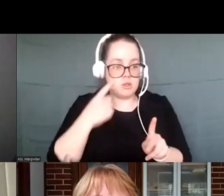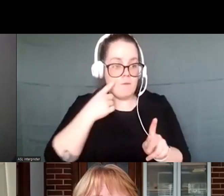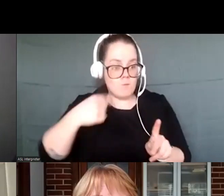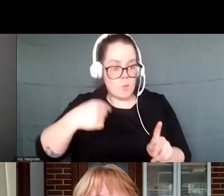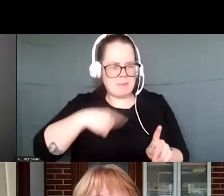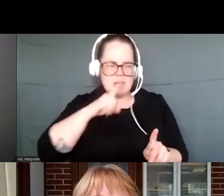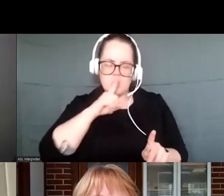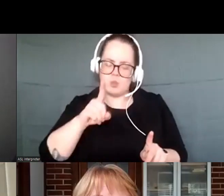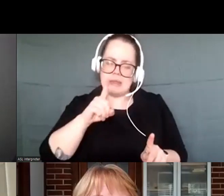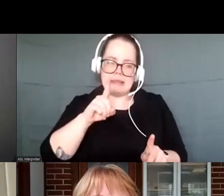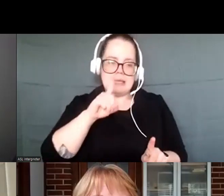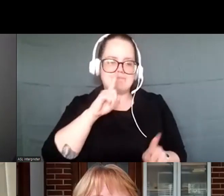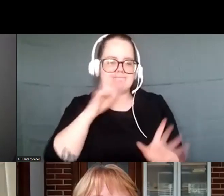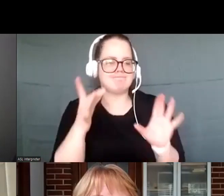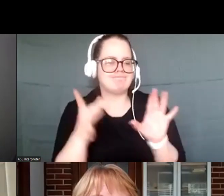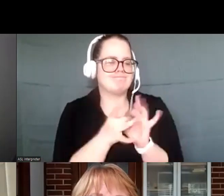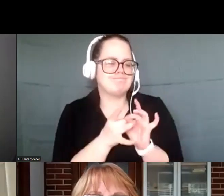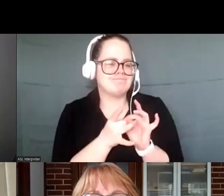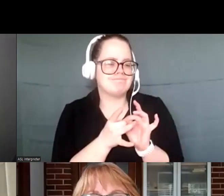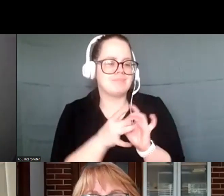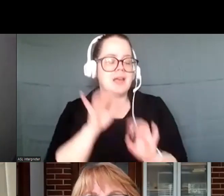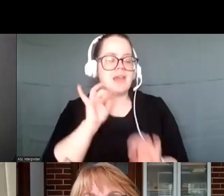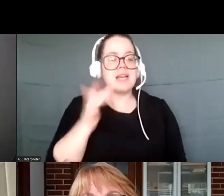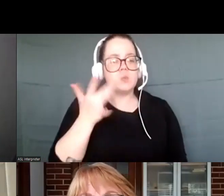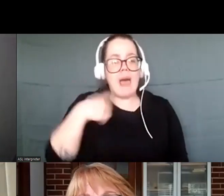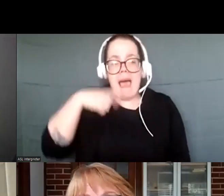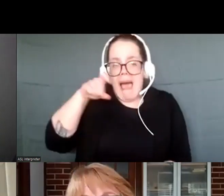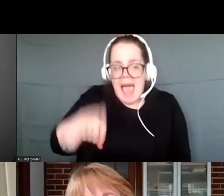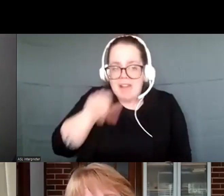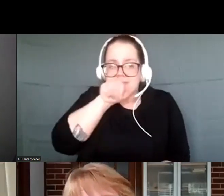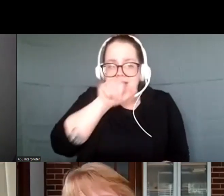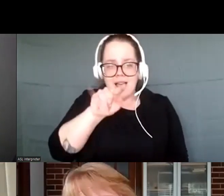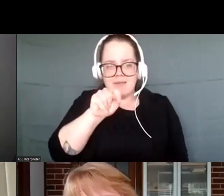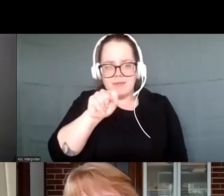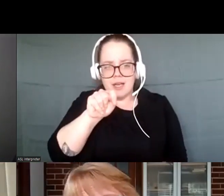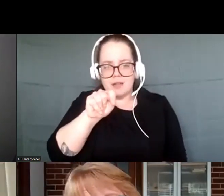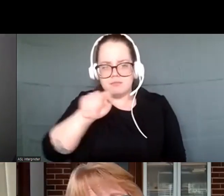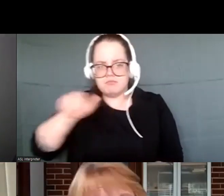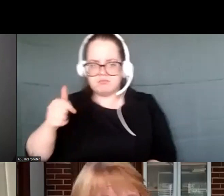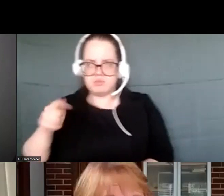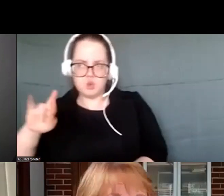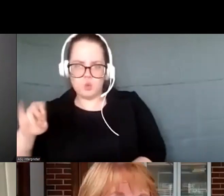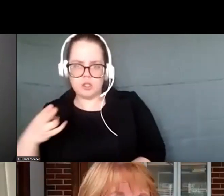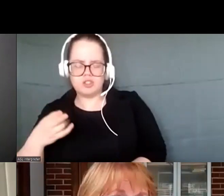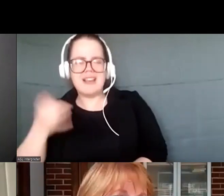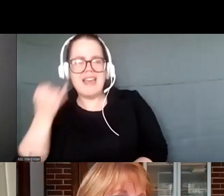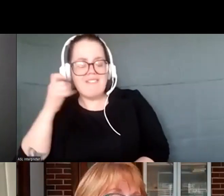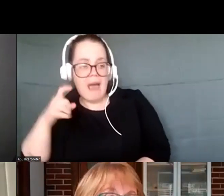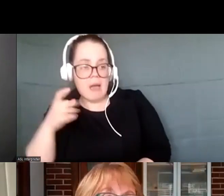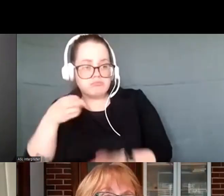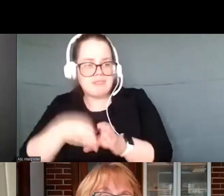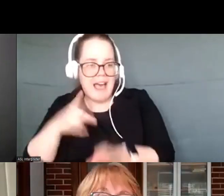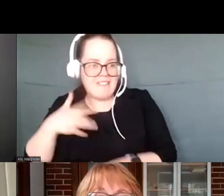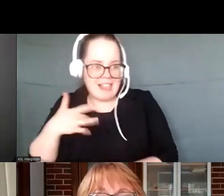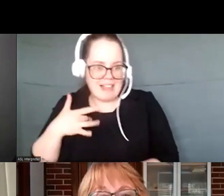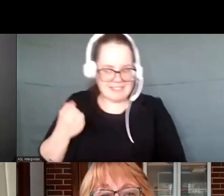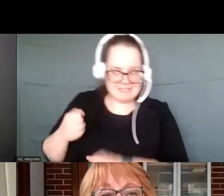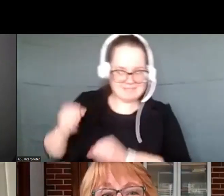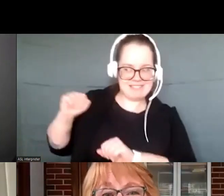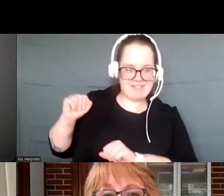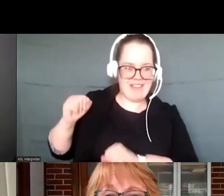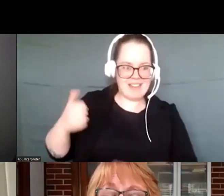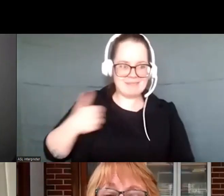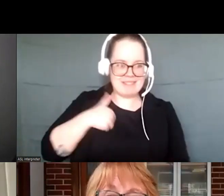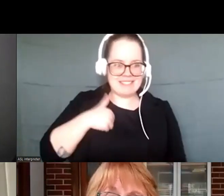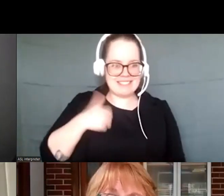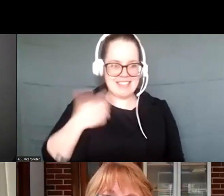very intimate. That's why I have to love it. And if I might just jump in, because I feel like I need to defend myself from being